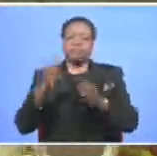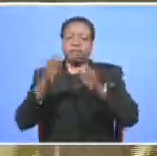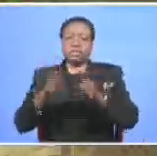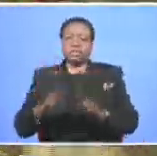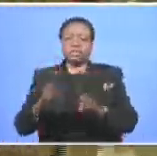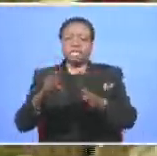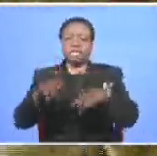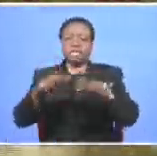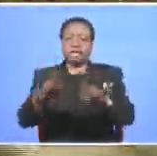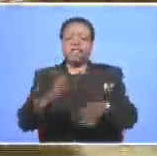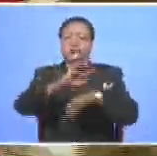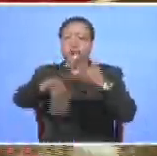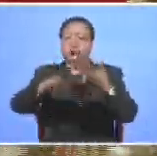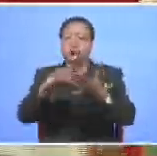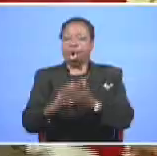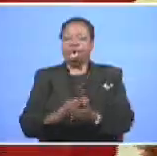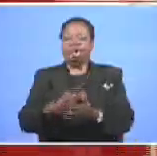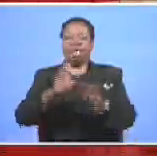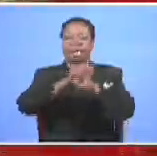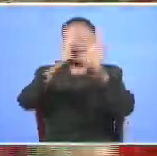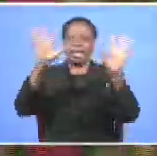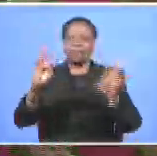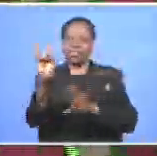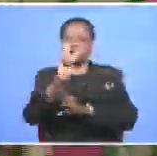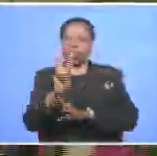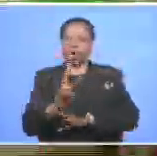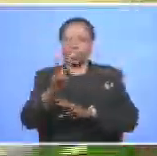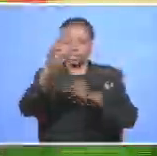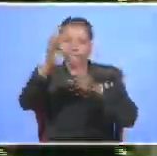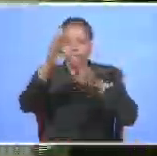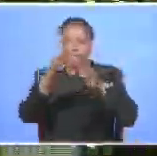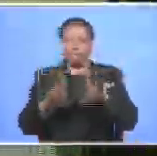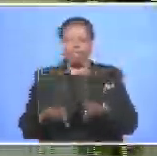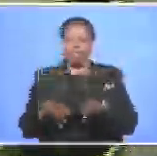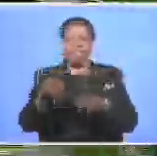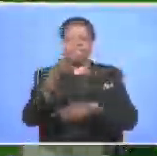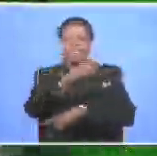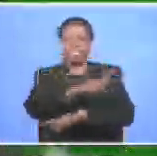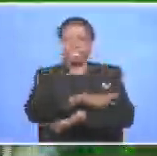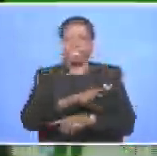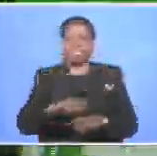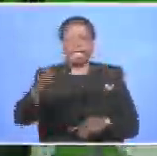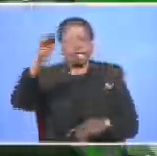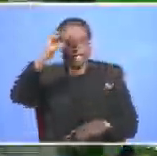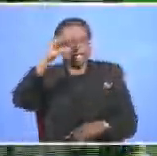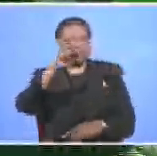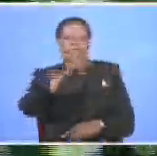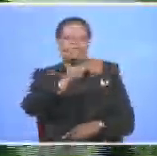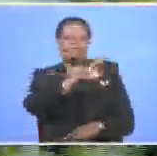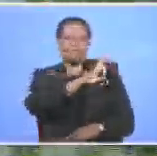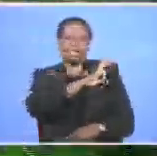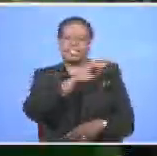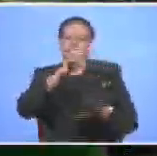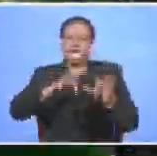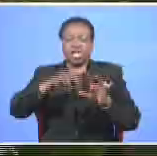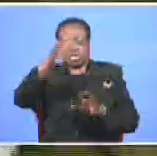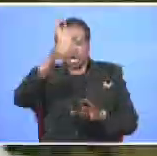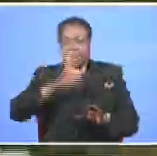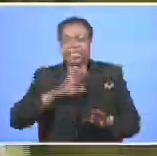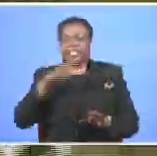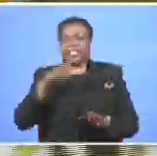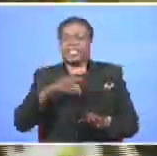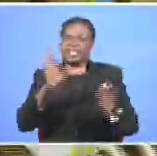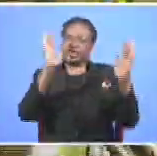clear by the Department of Meteorology today. Junkanoo Corporation of New Providence Chairman Silbert Ferguson says he expects a